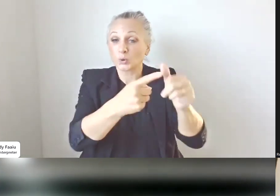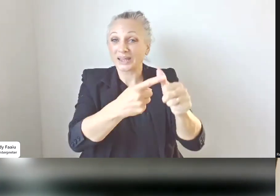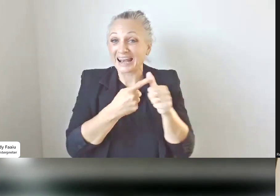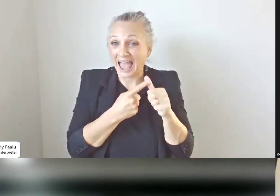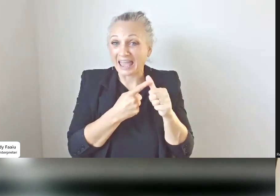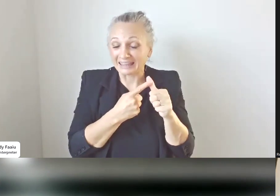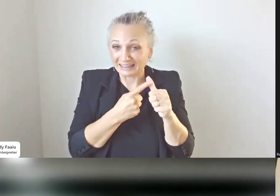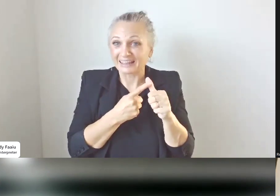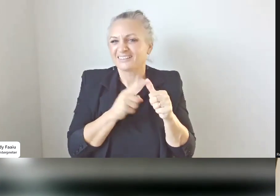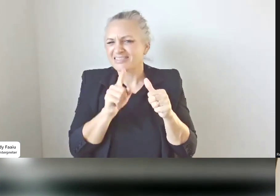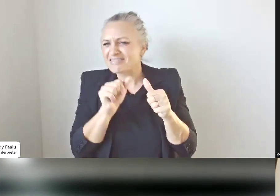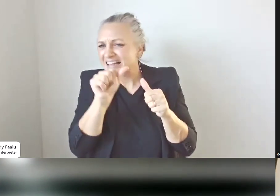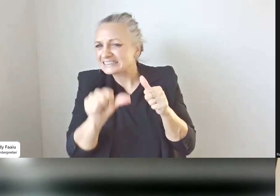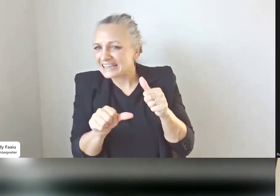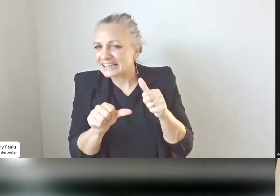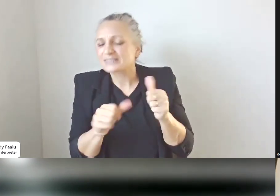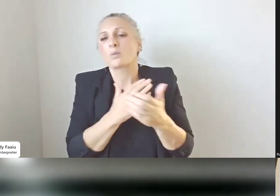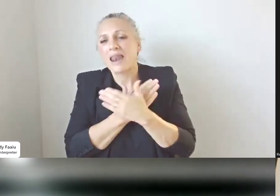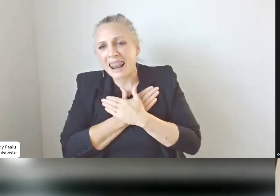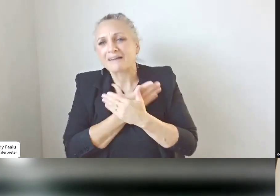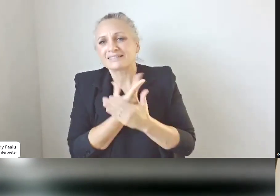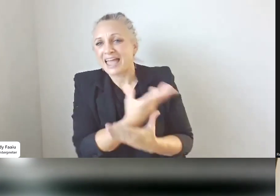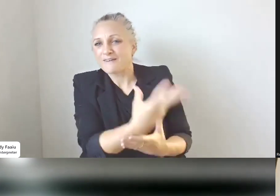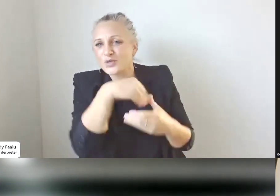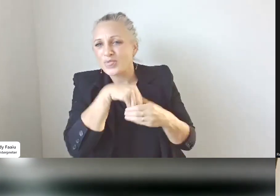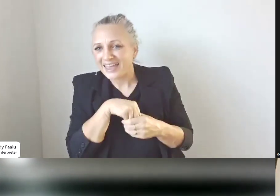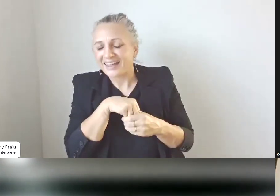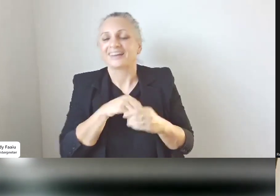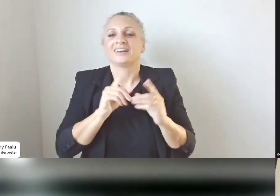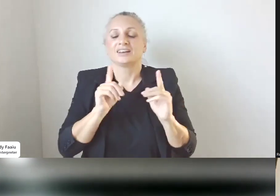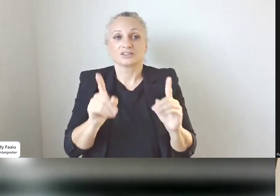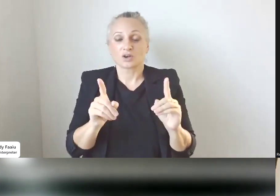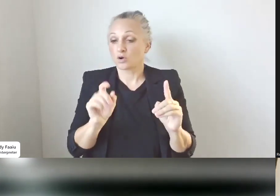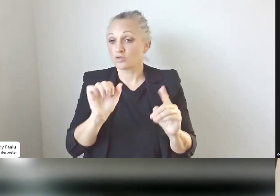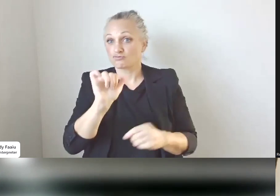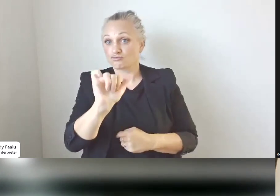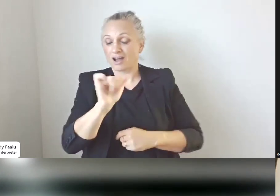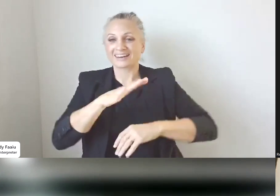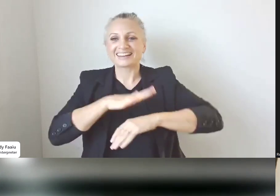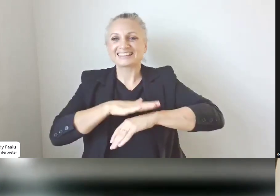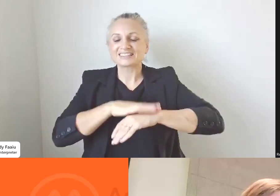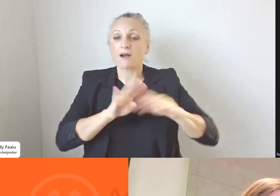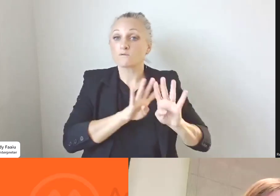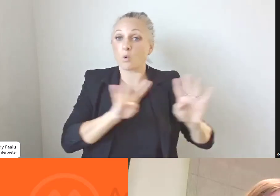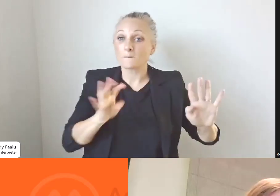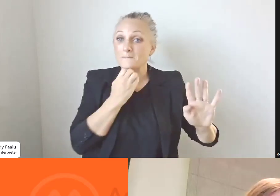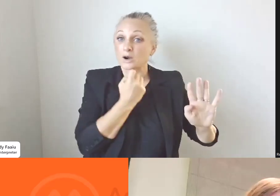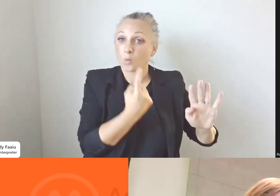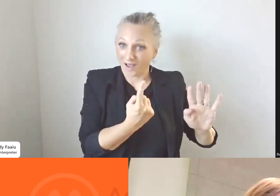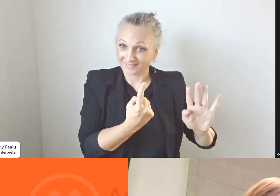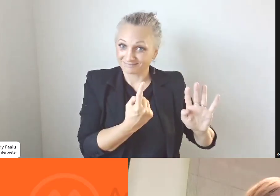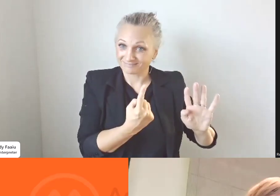amazing. We'd love to have you there. So yeah, it is now time for panel 1, which is